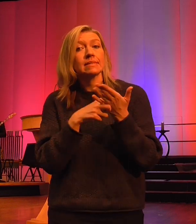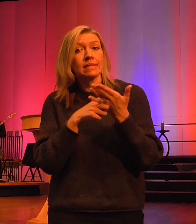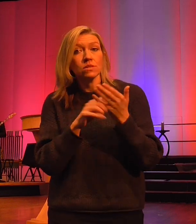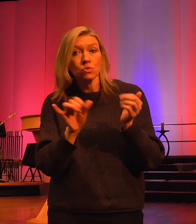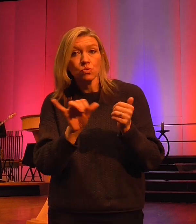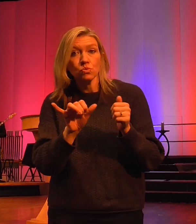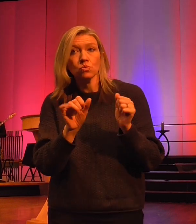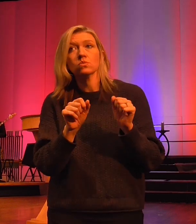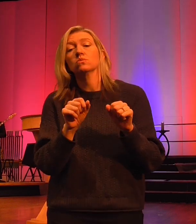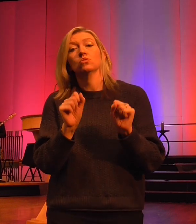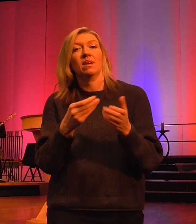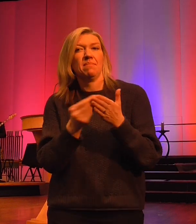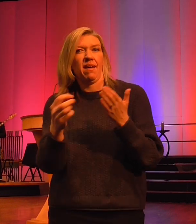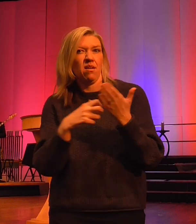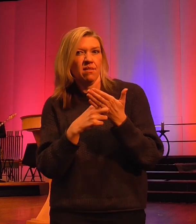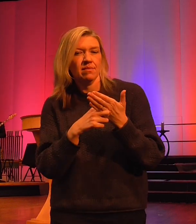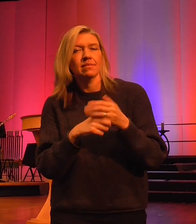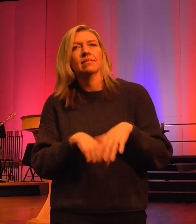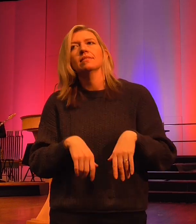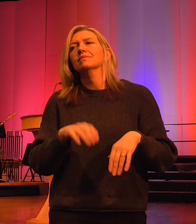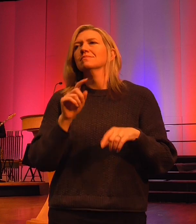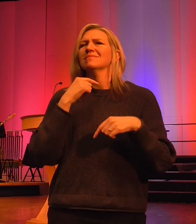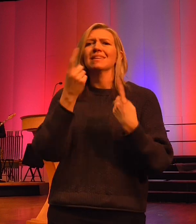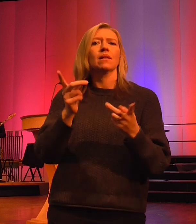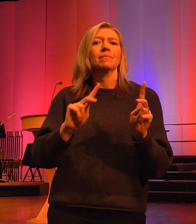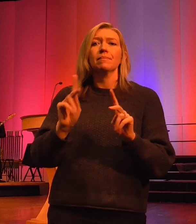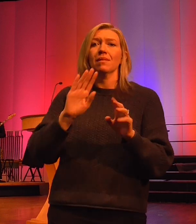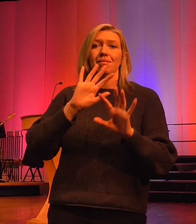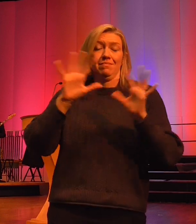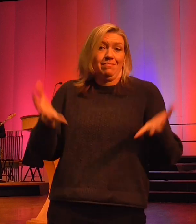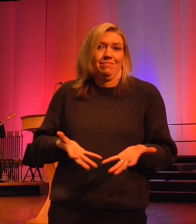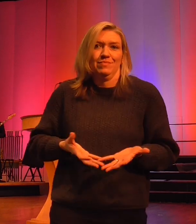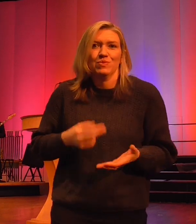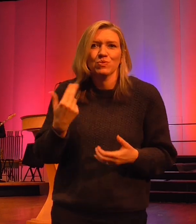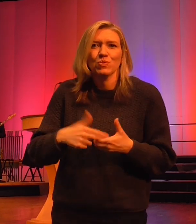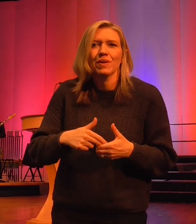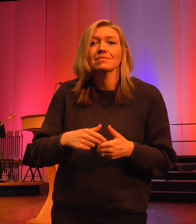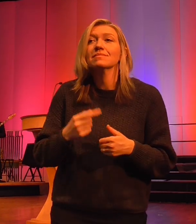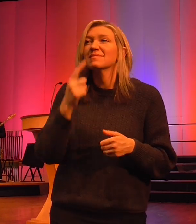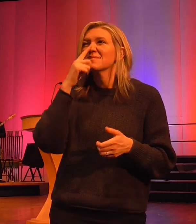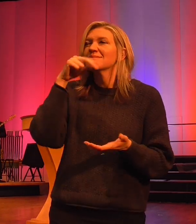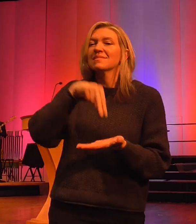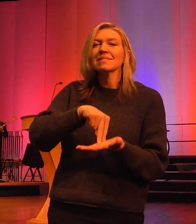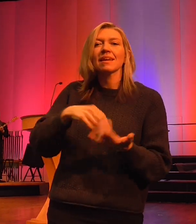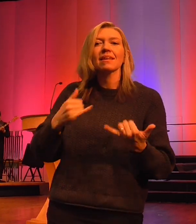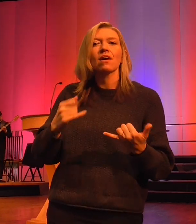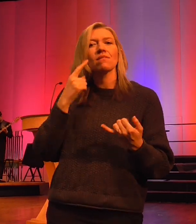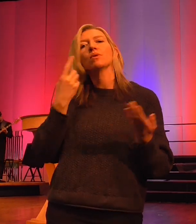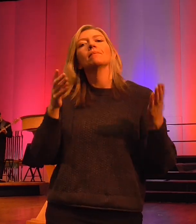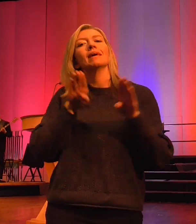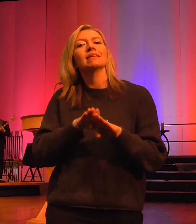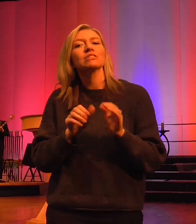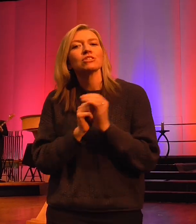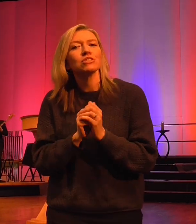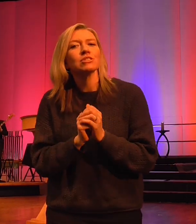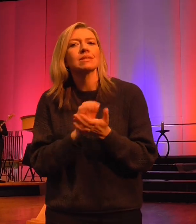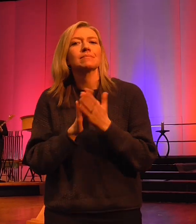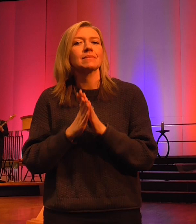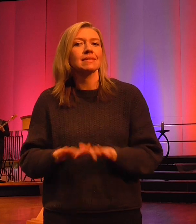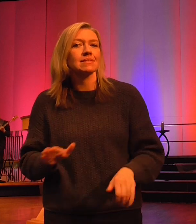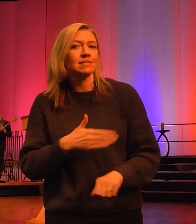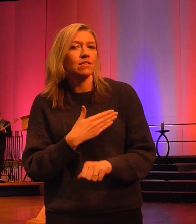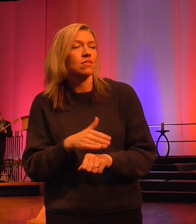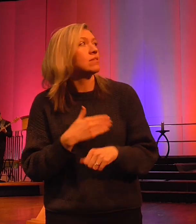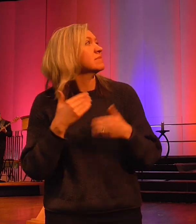you can purchase, so you can tell people from all over the world to join us for that. So if you'll stand now for the benediction and peace song, we appreciate it. We